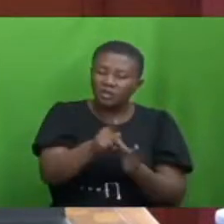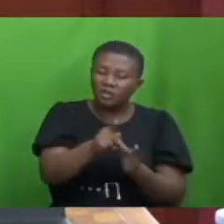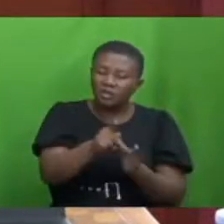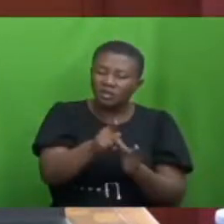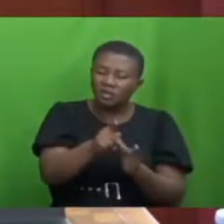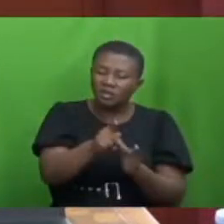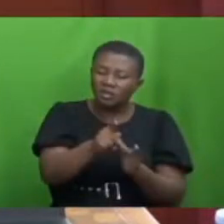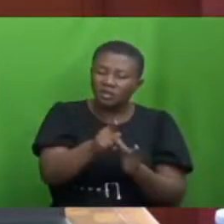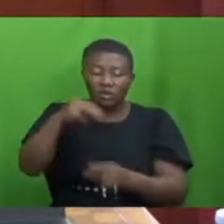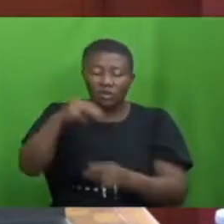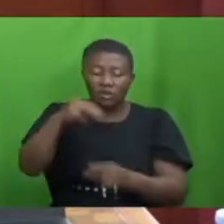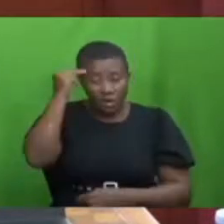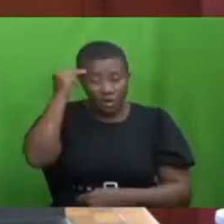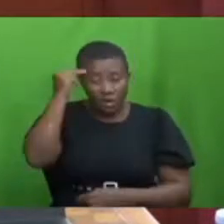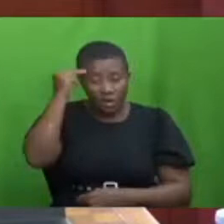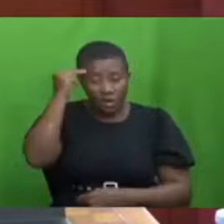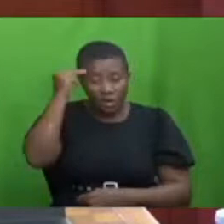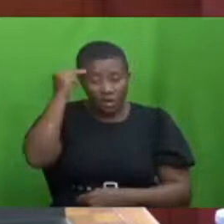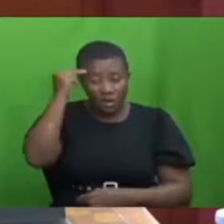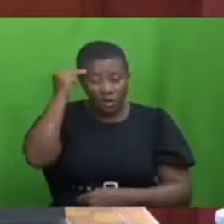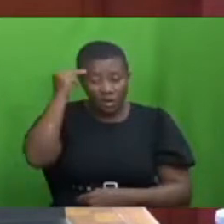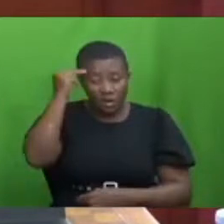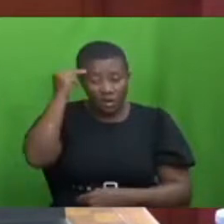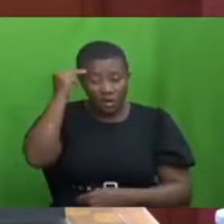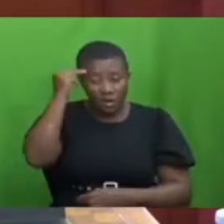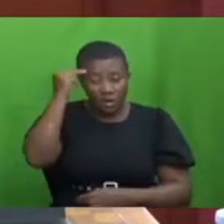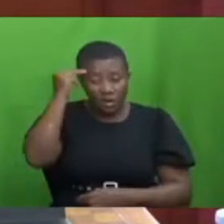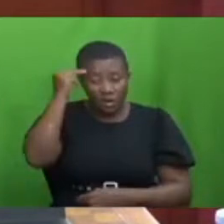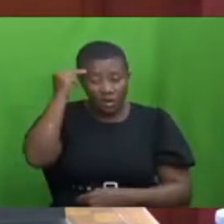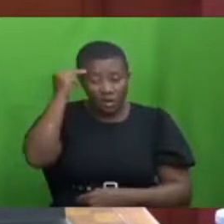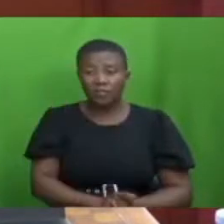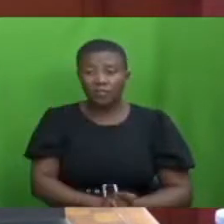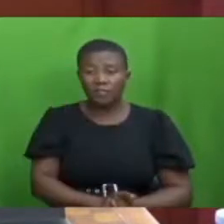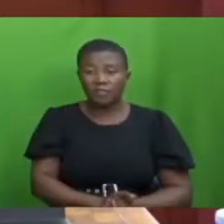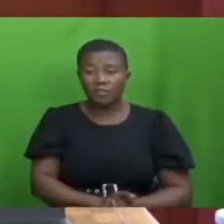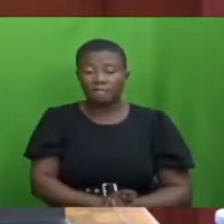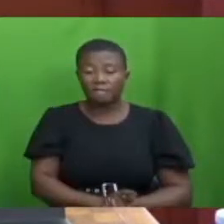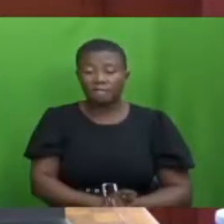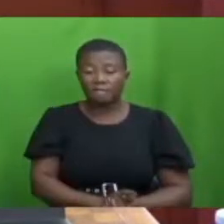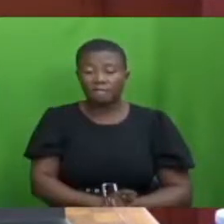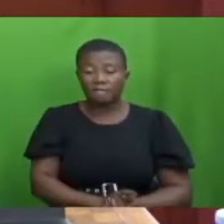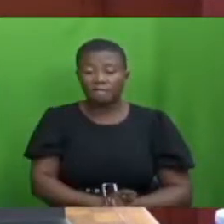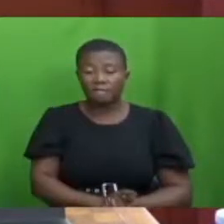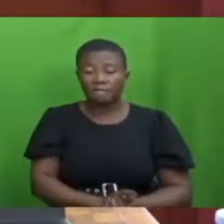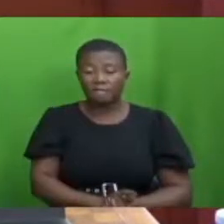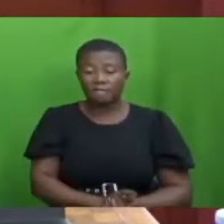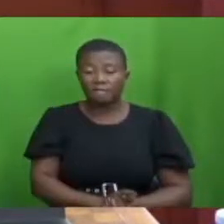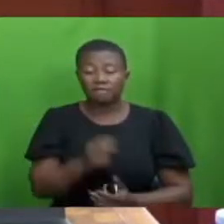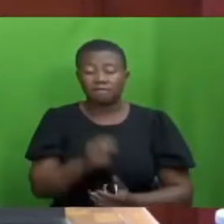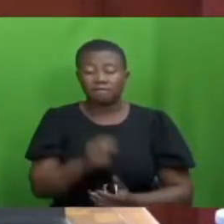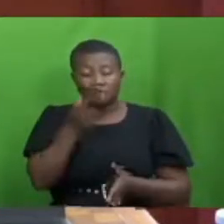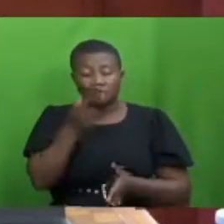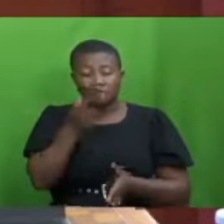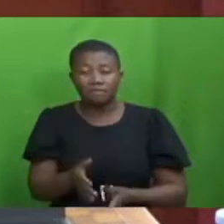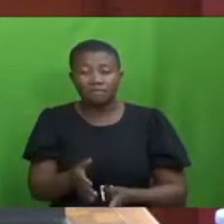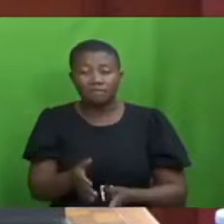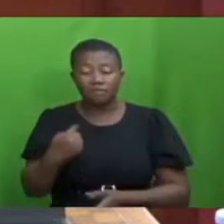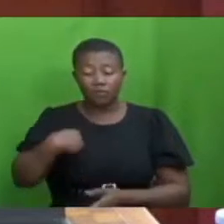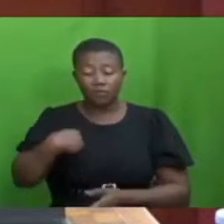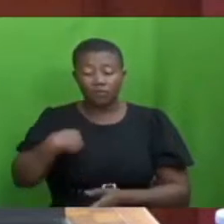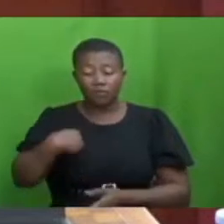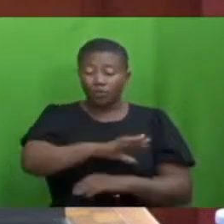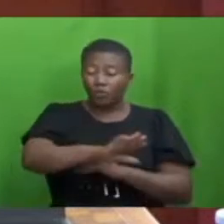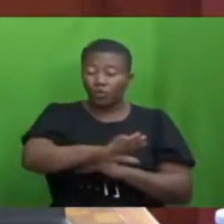great. Let us indeed be perfectly united in mind and thought and build this great